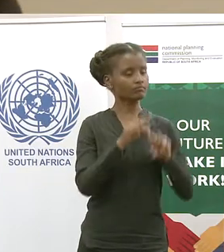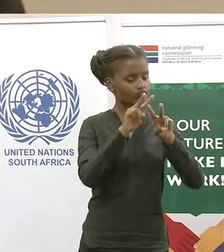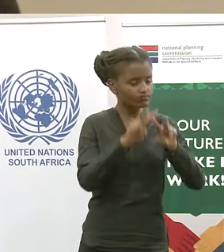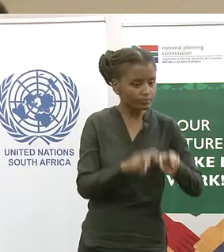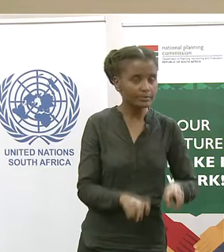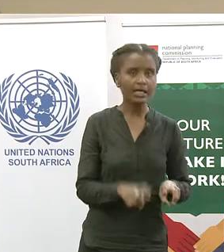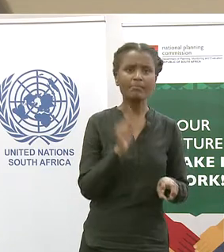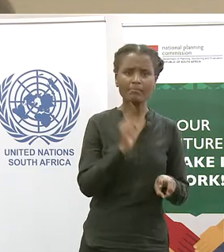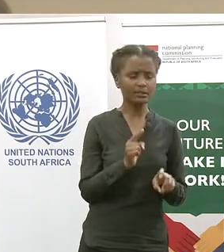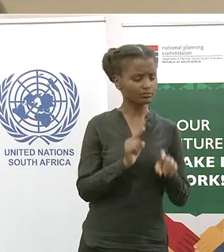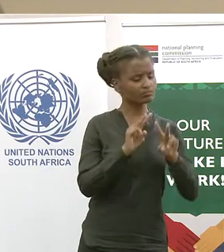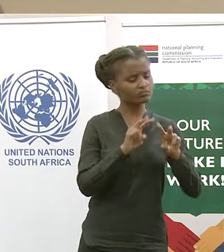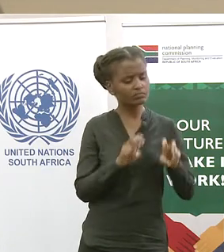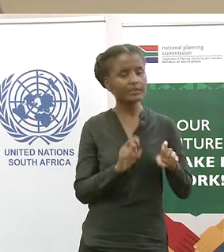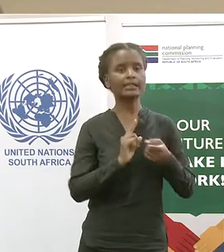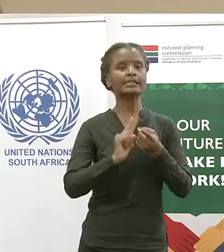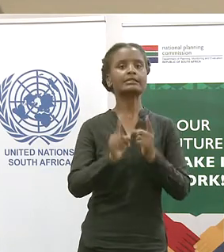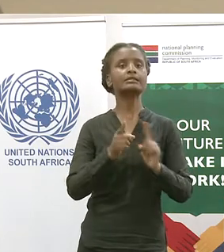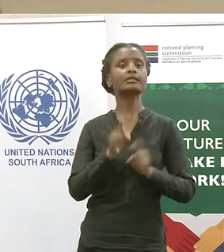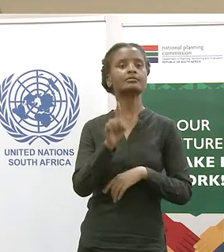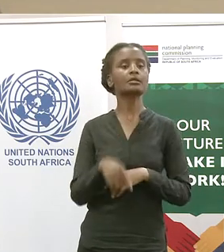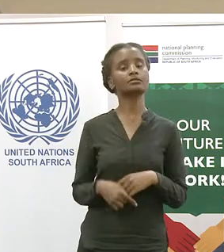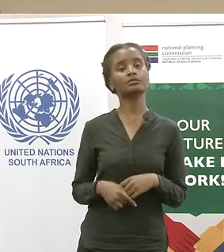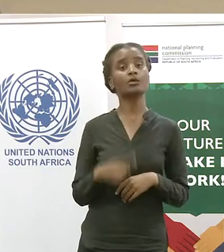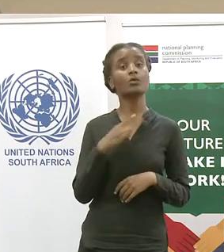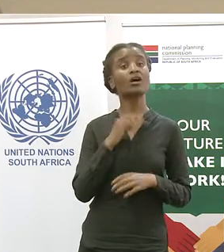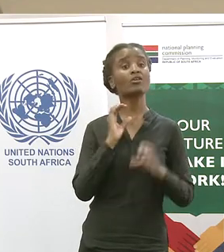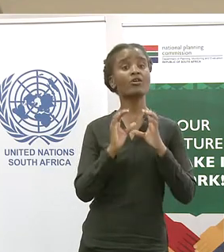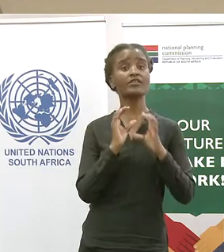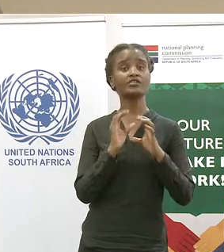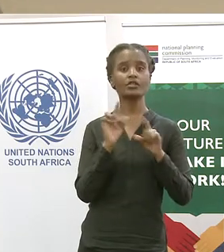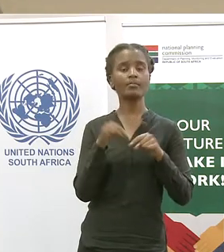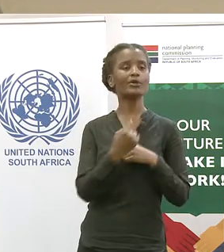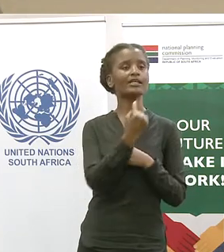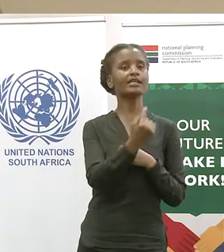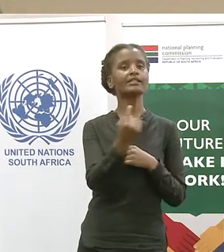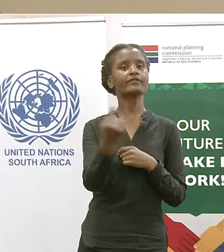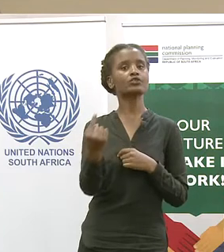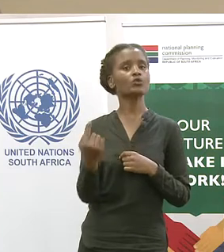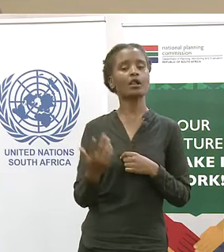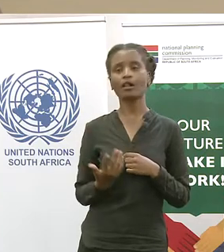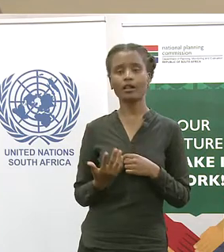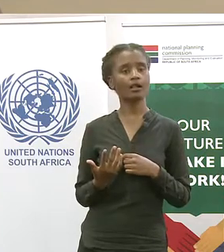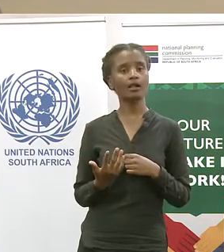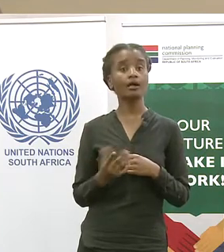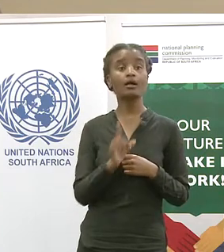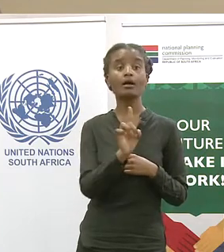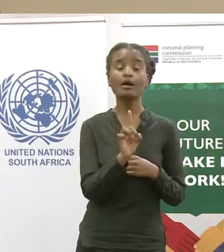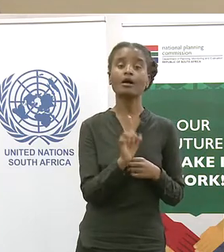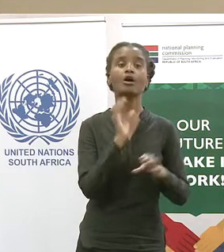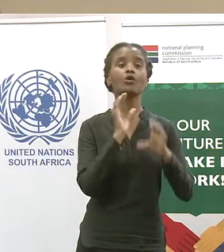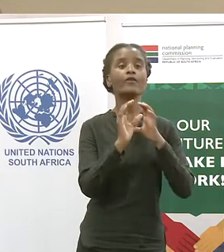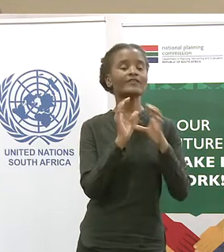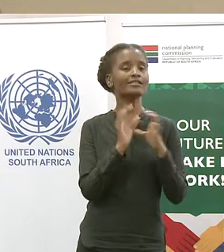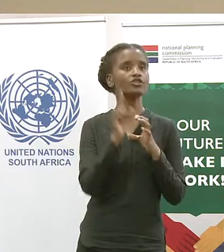So we cannot just have a conversation that sits at the individual. That conversation has to take into